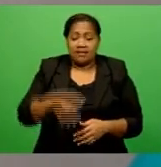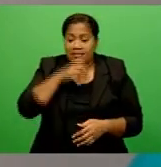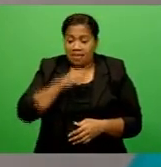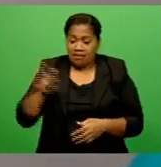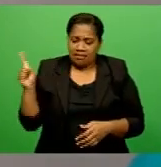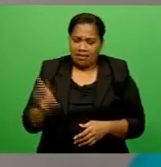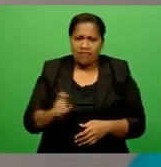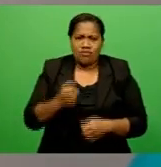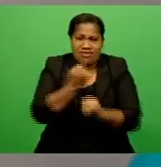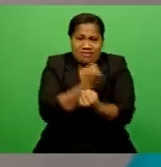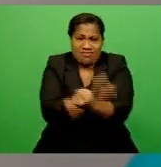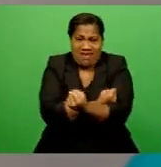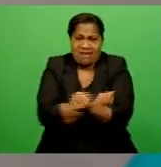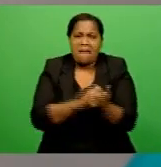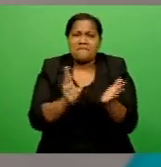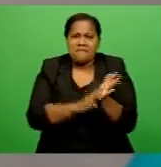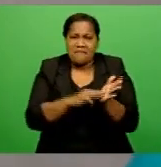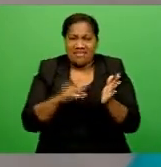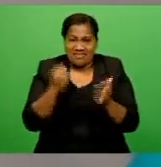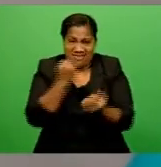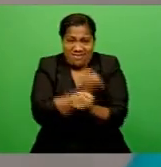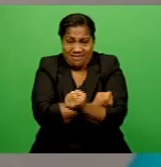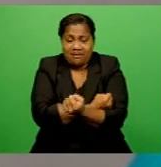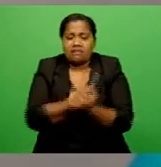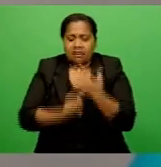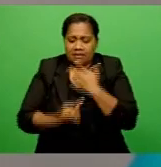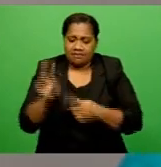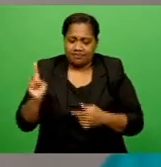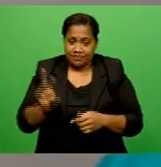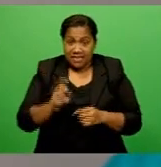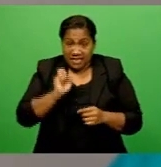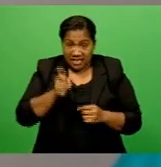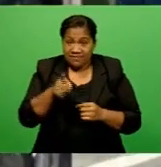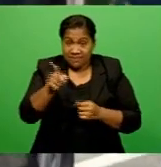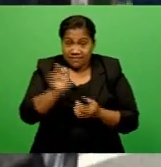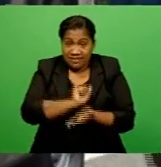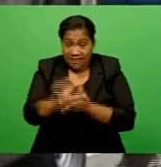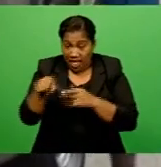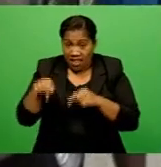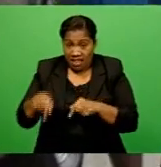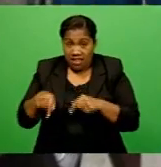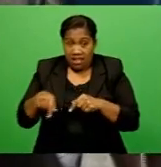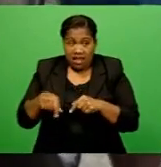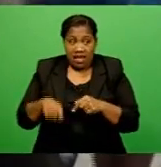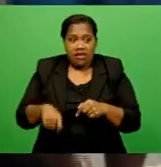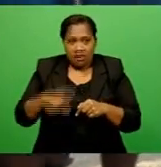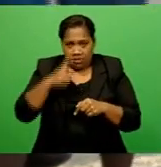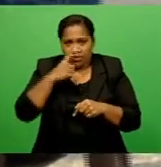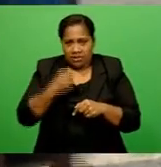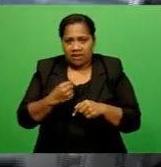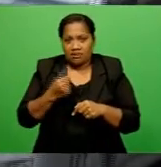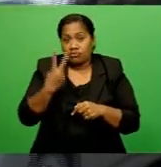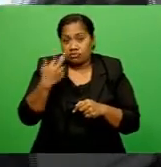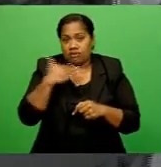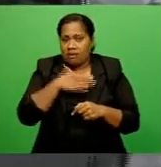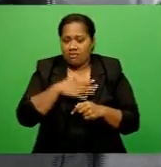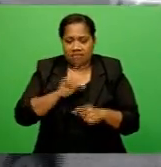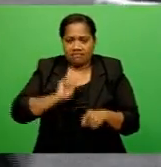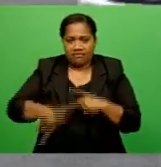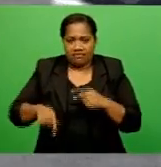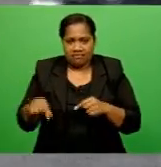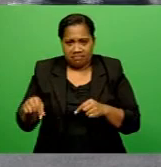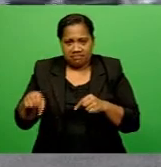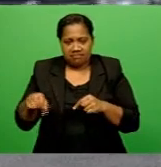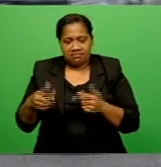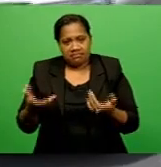meth and says, if you sell this, you can split it into this and you can make 200. The method used